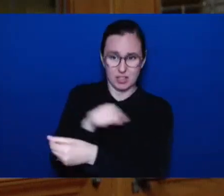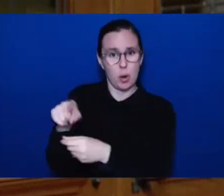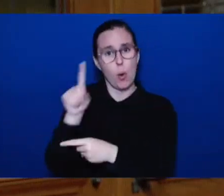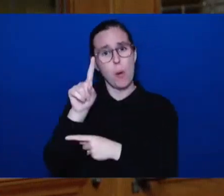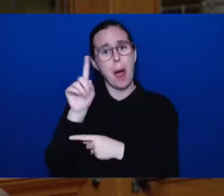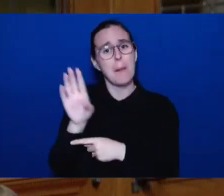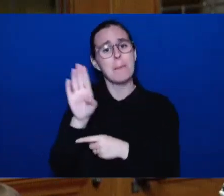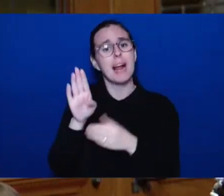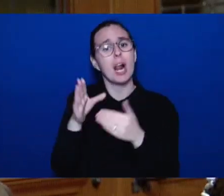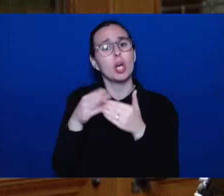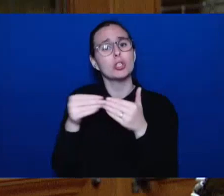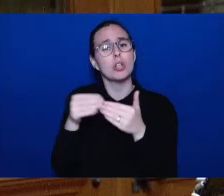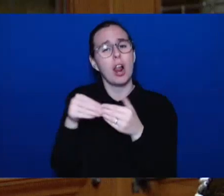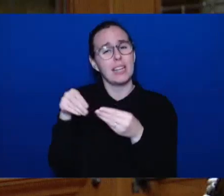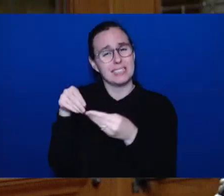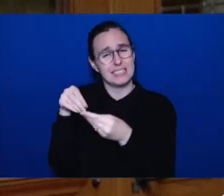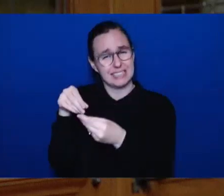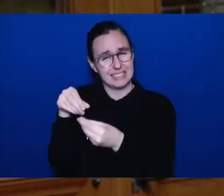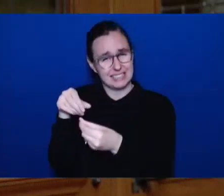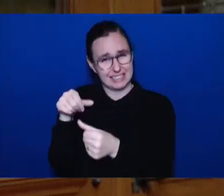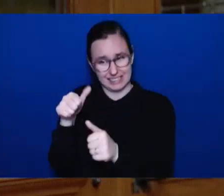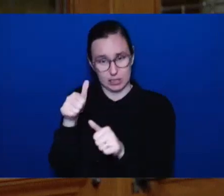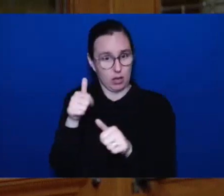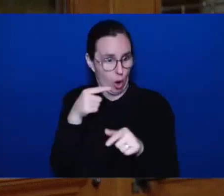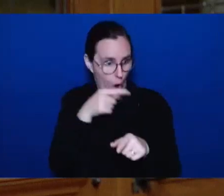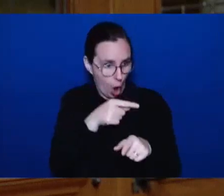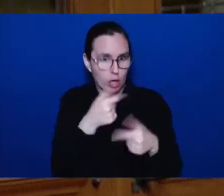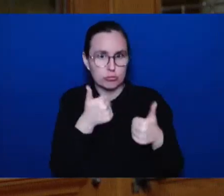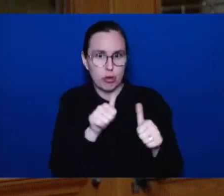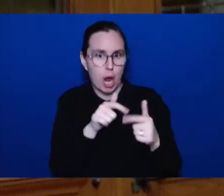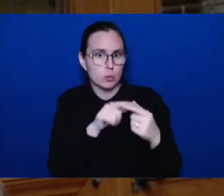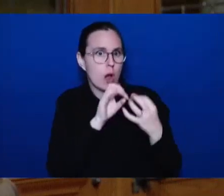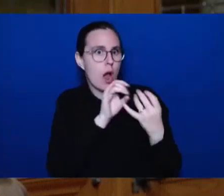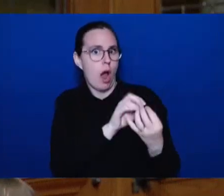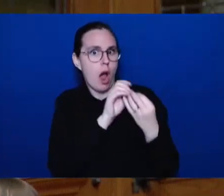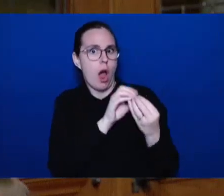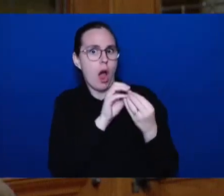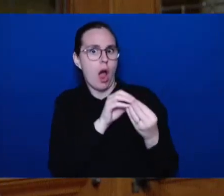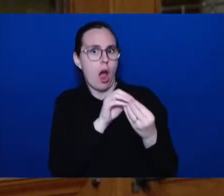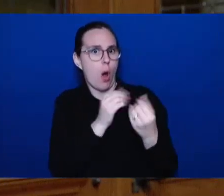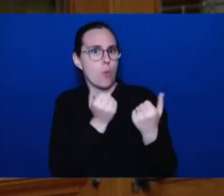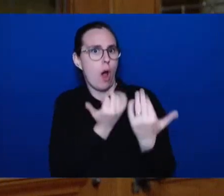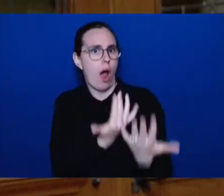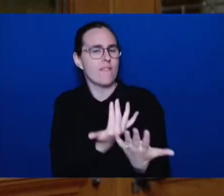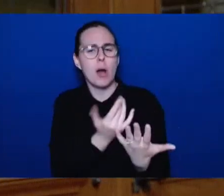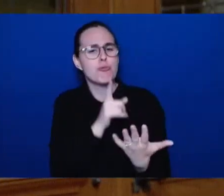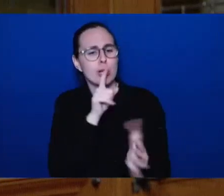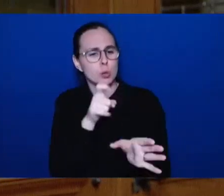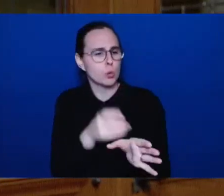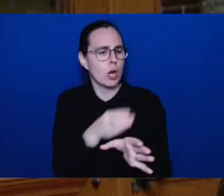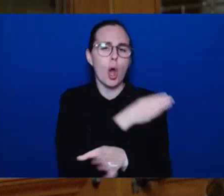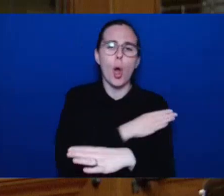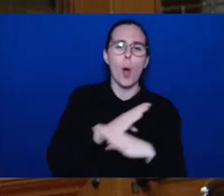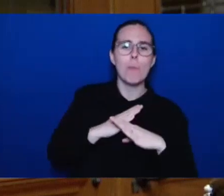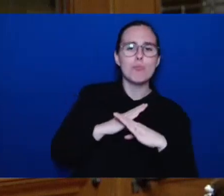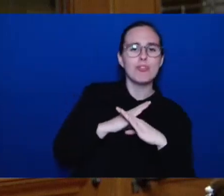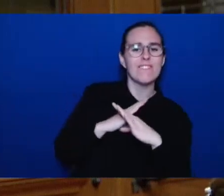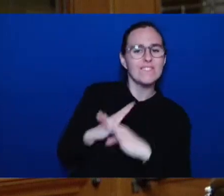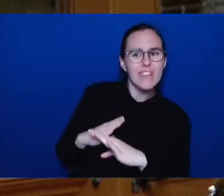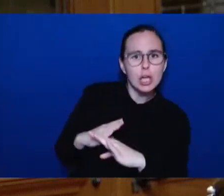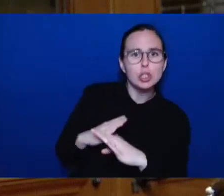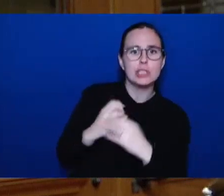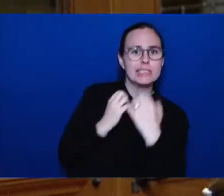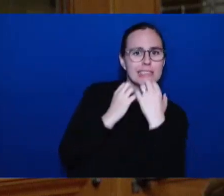Honourable Speaker, is to the Minister of Forest. Does he think that this government has been spending wildfire funds on the right end